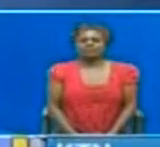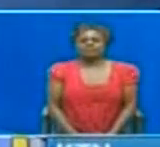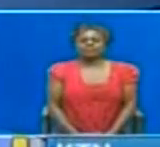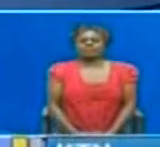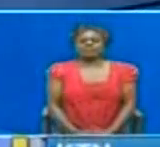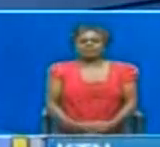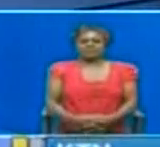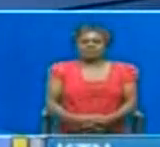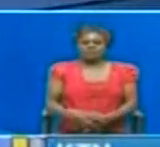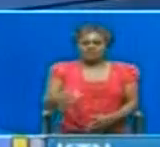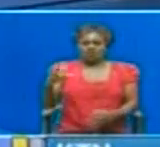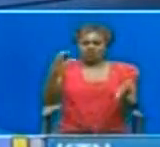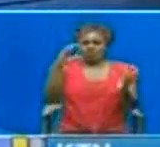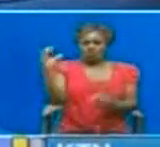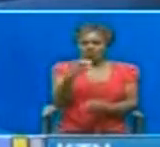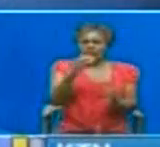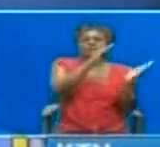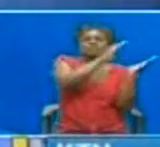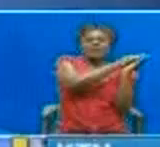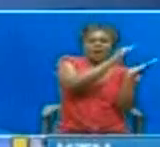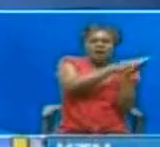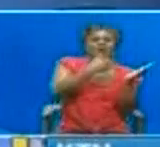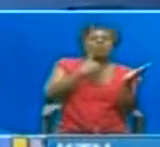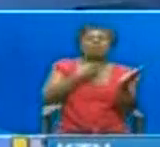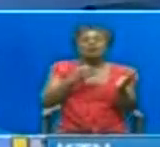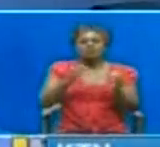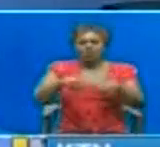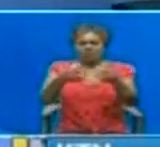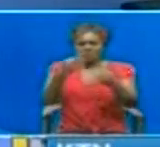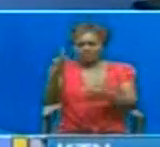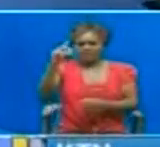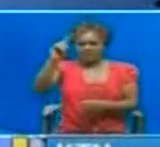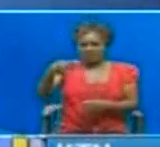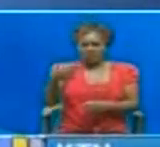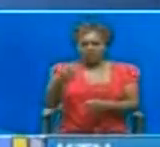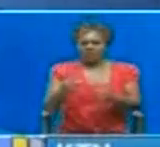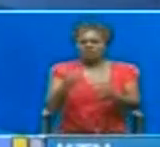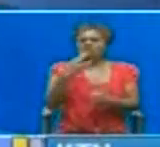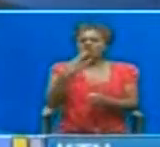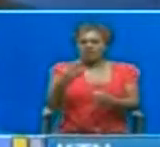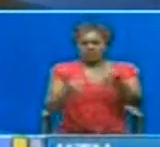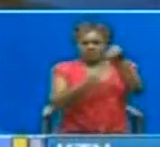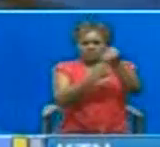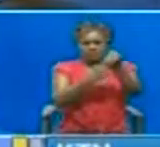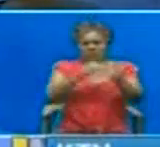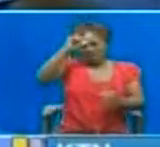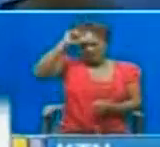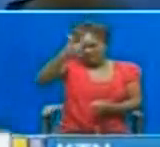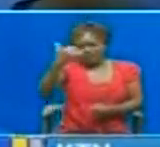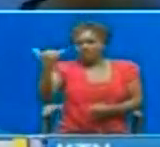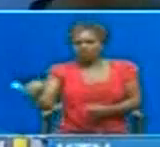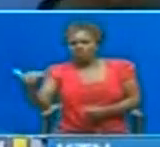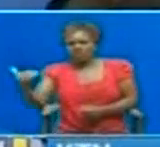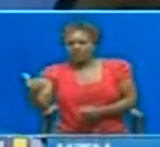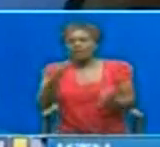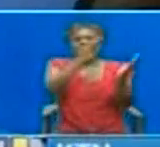Well, moving on, Cooperative Bank of Kenya is set to offer 3,400 scholarships to bright and needy students across the country.